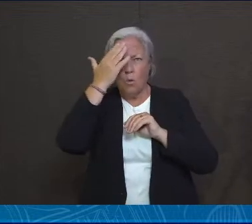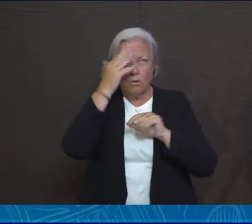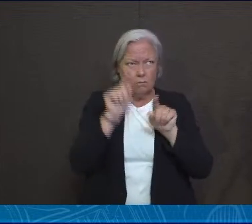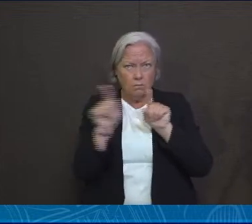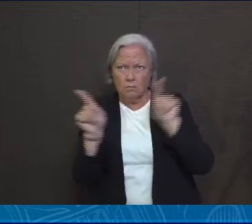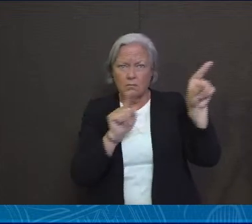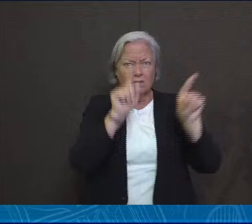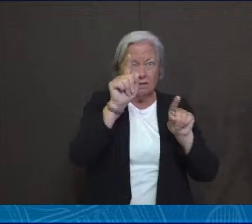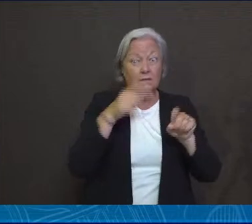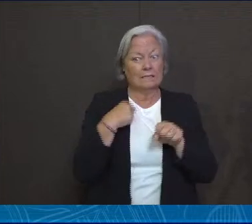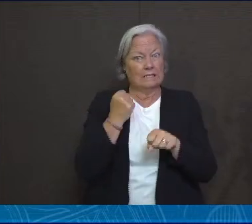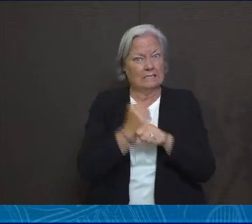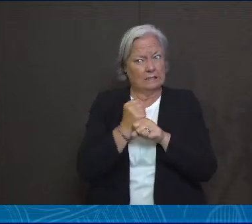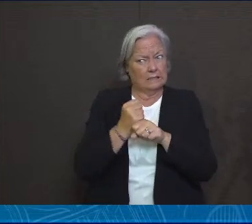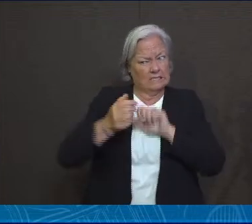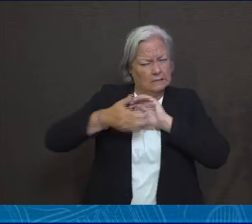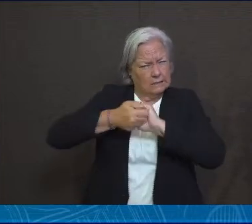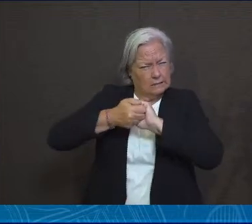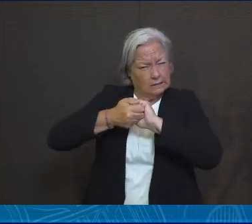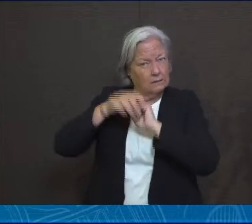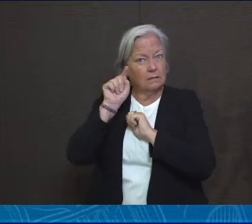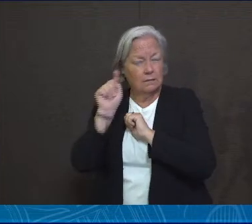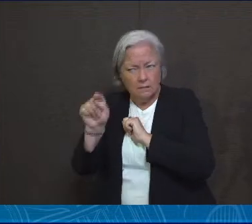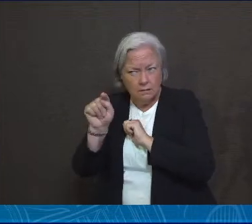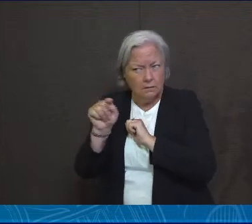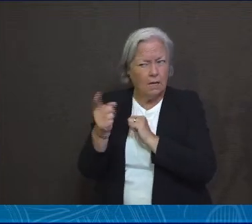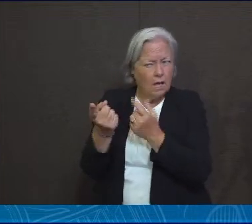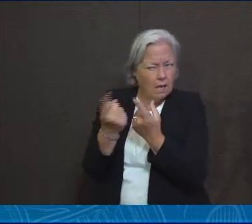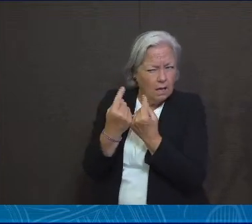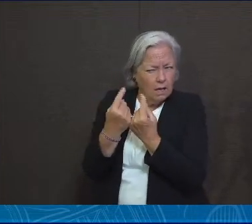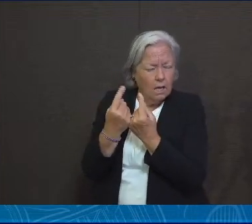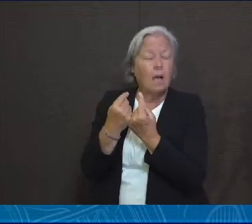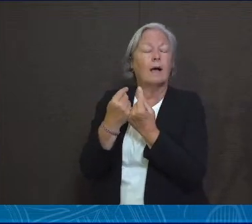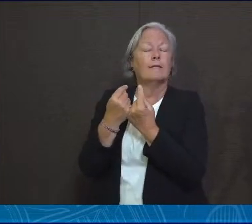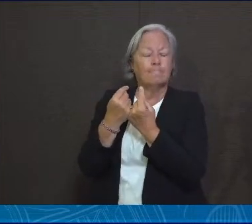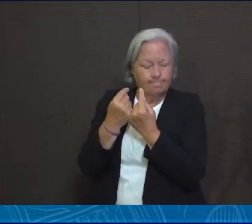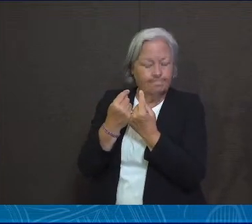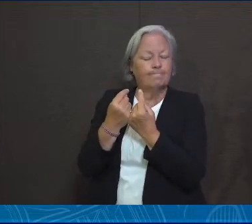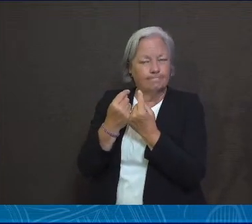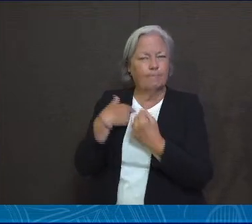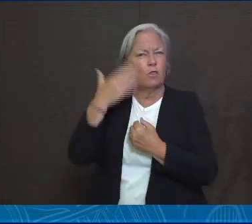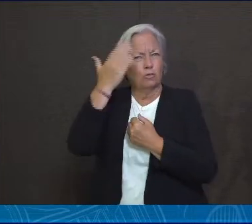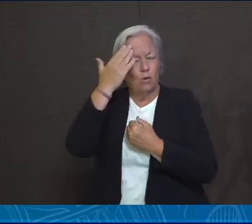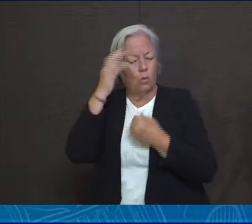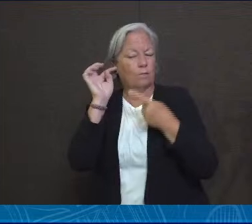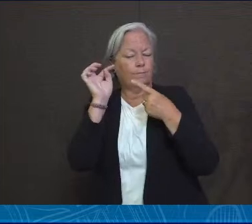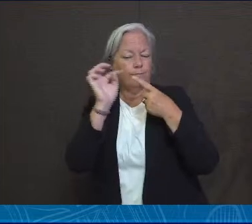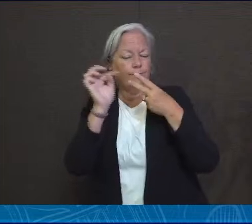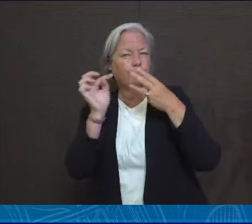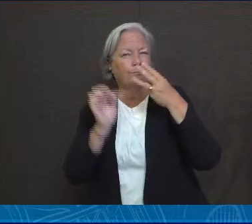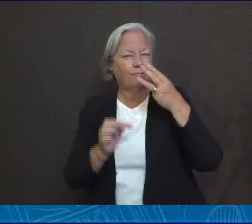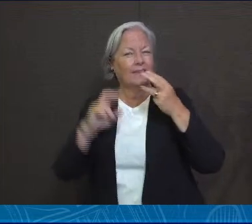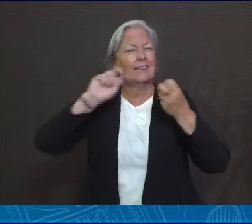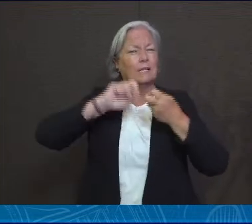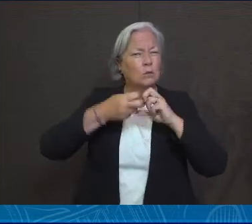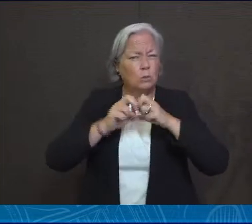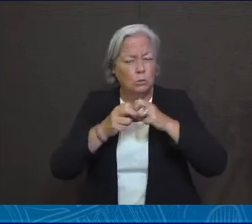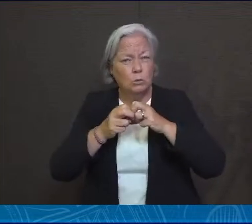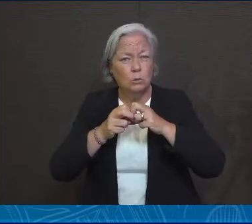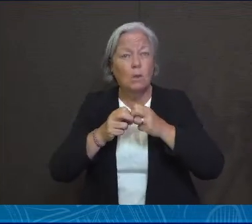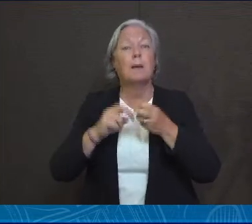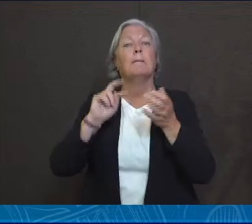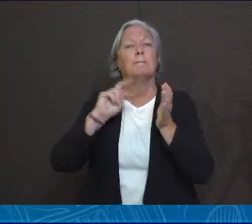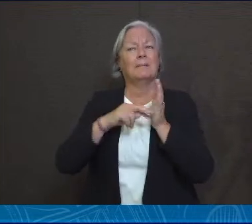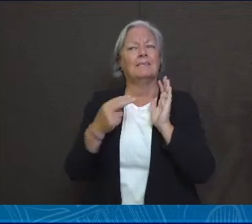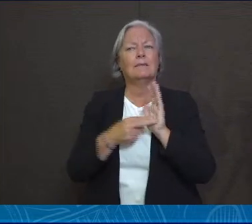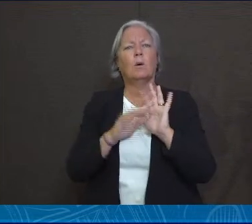closely to actually understand what might be the issues so that we can actually preempt some of the help, the financial help that